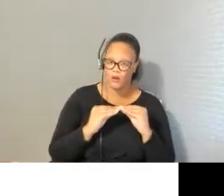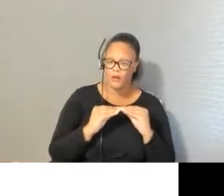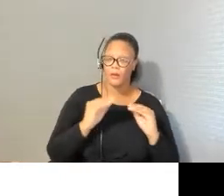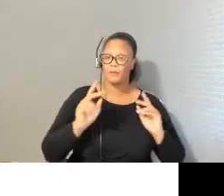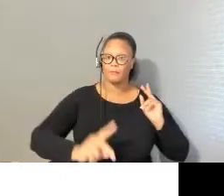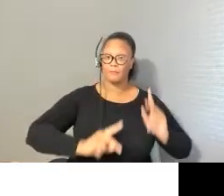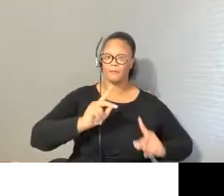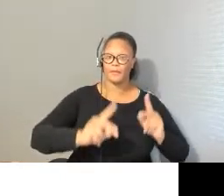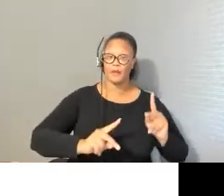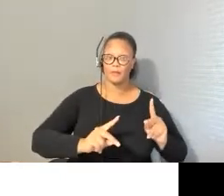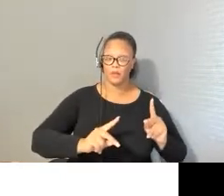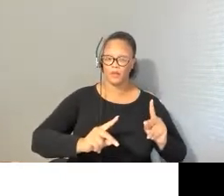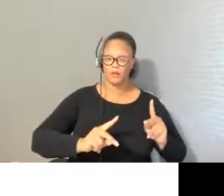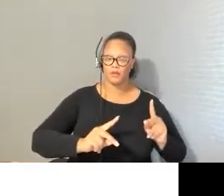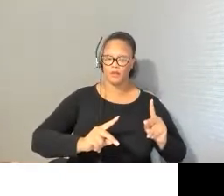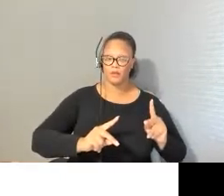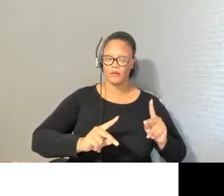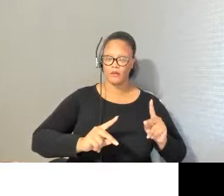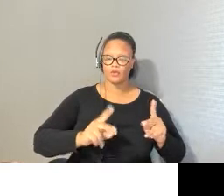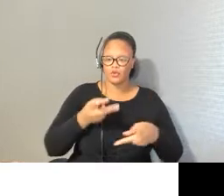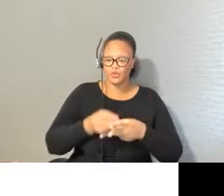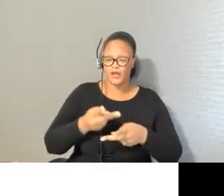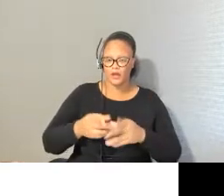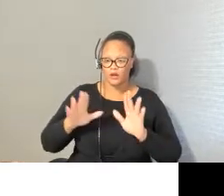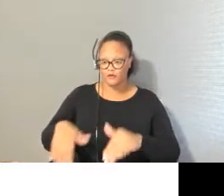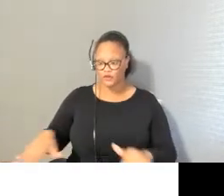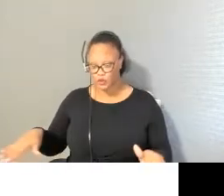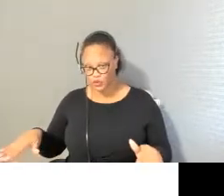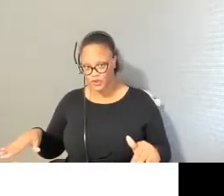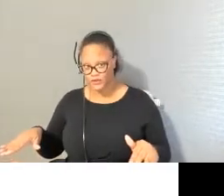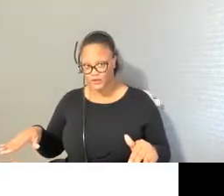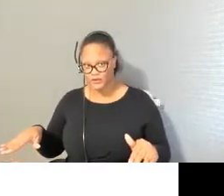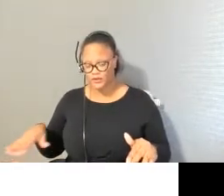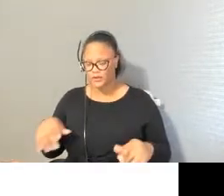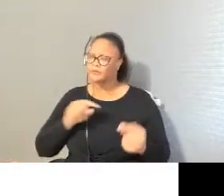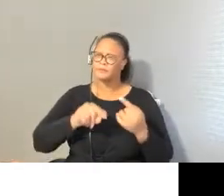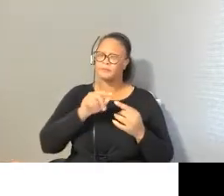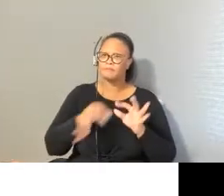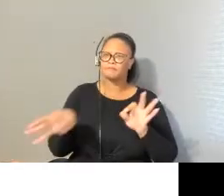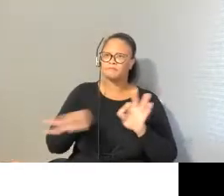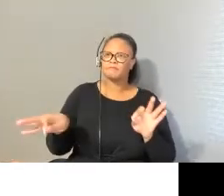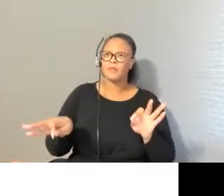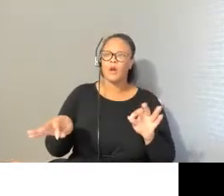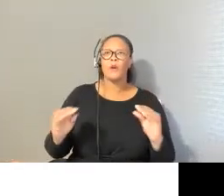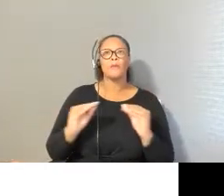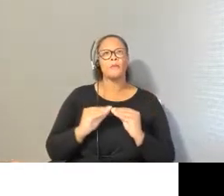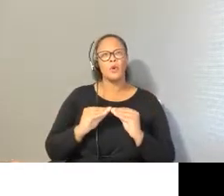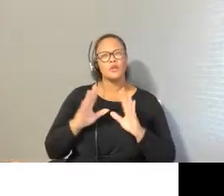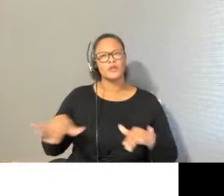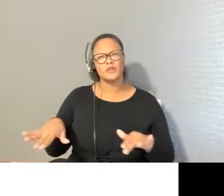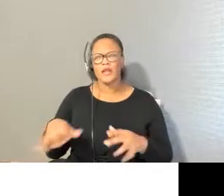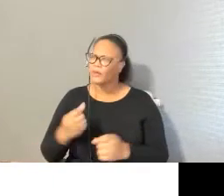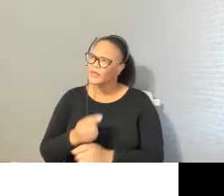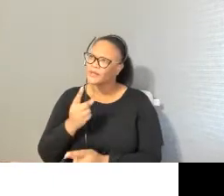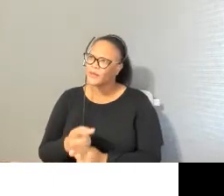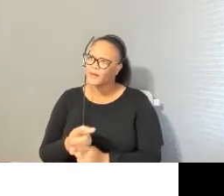people to children than there were children to people. I mean, sorry, there were more children, I get this right. There